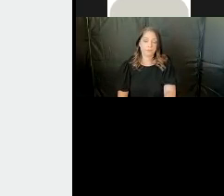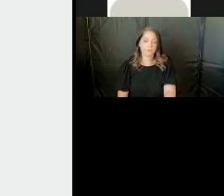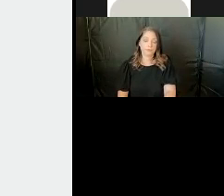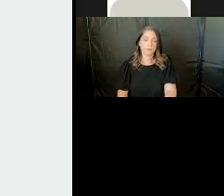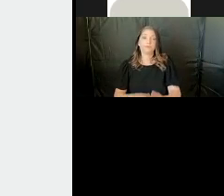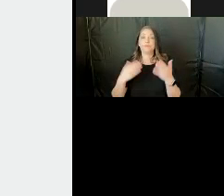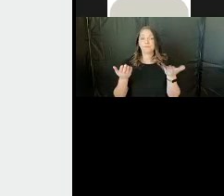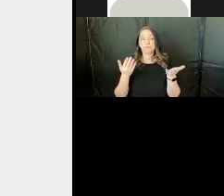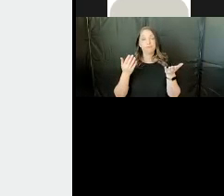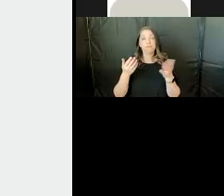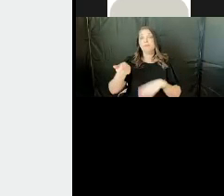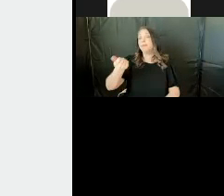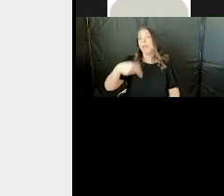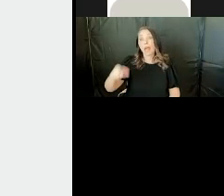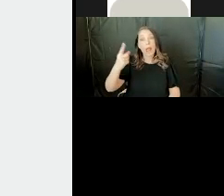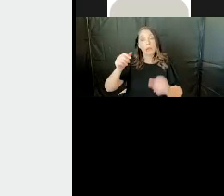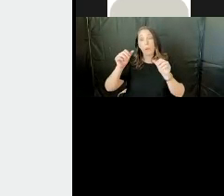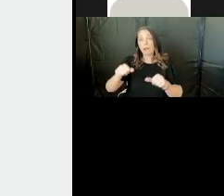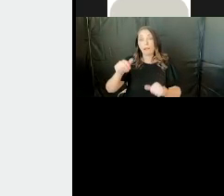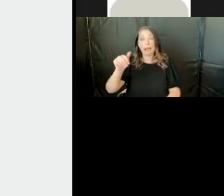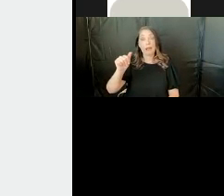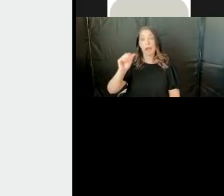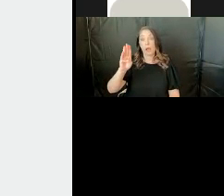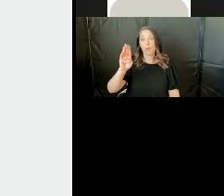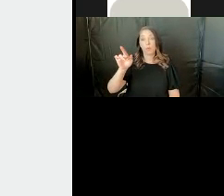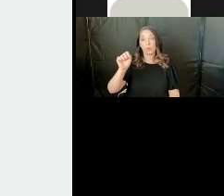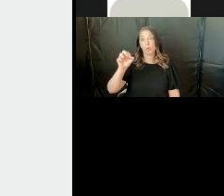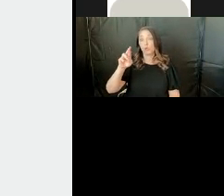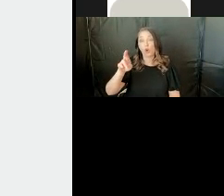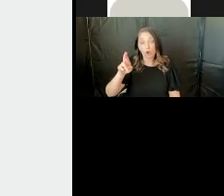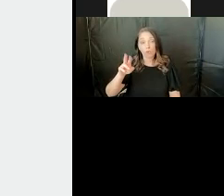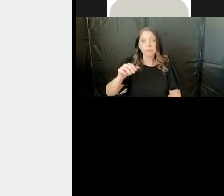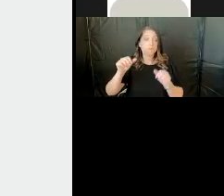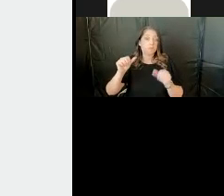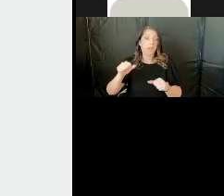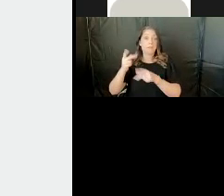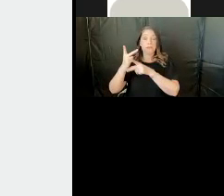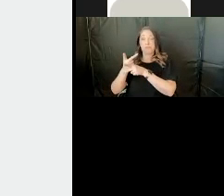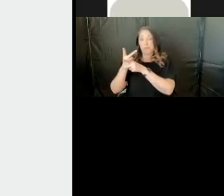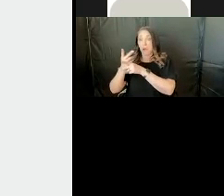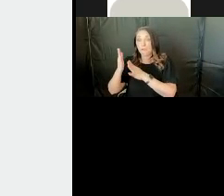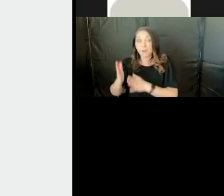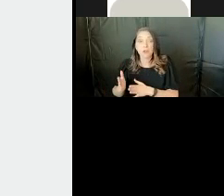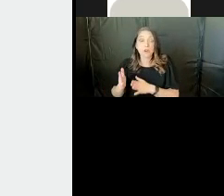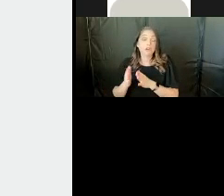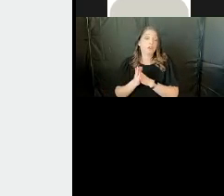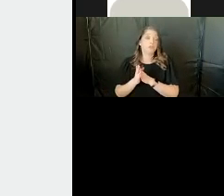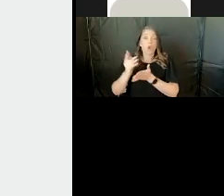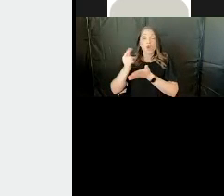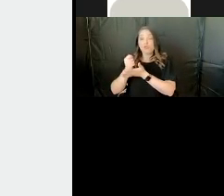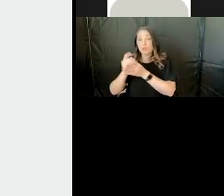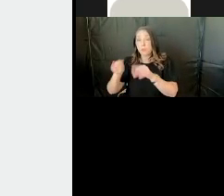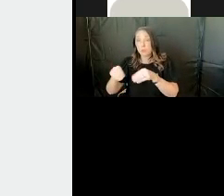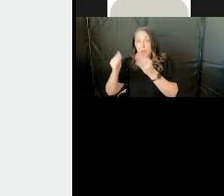So anyone can be an abuser. It could be a treatment provider. It can be a caregiver, such as a family member or a